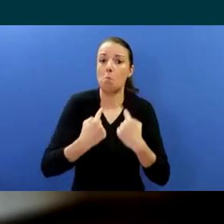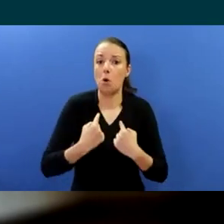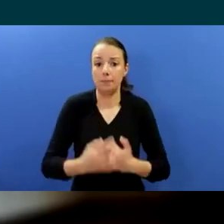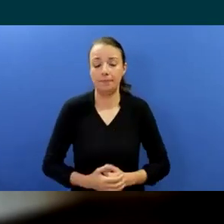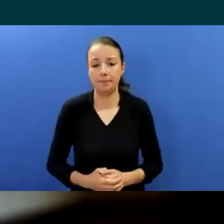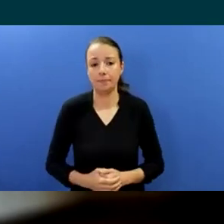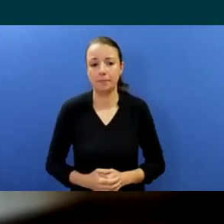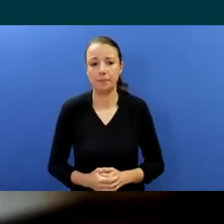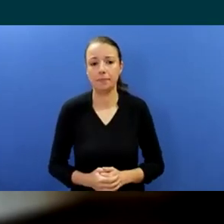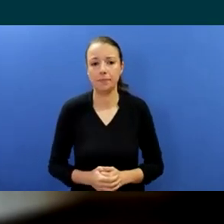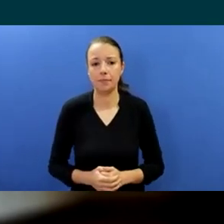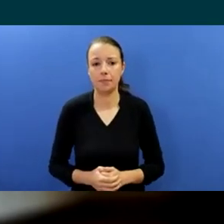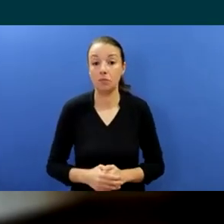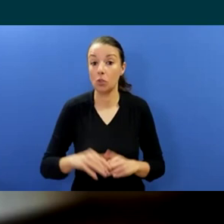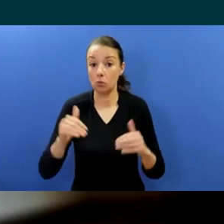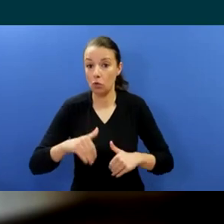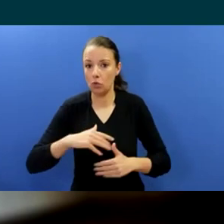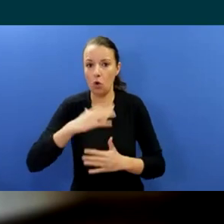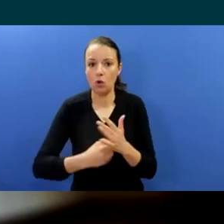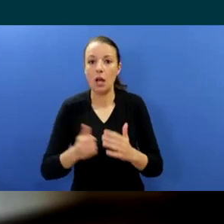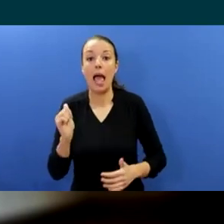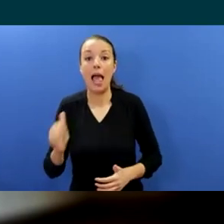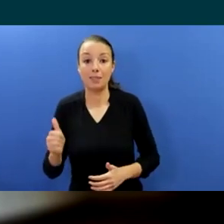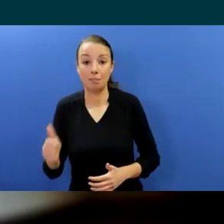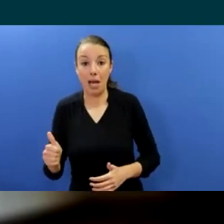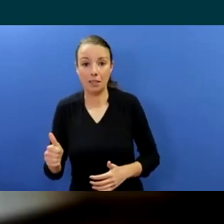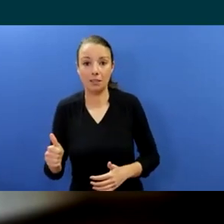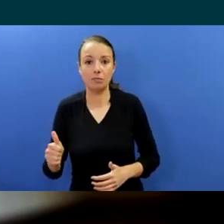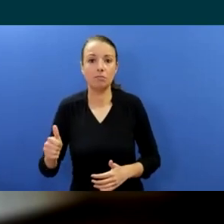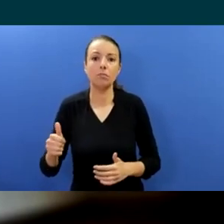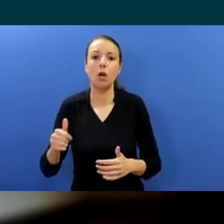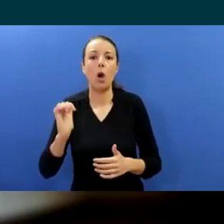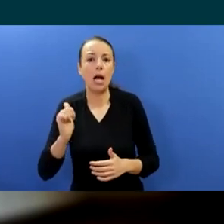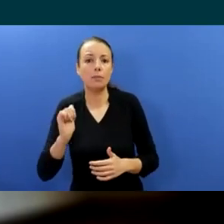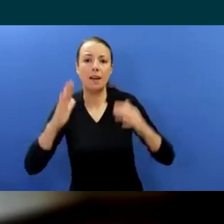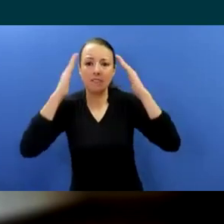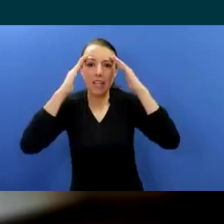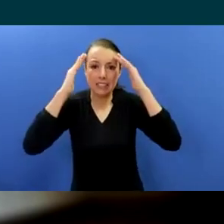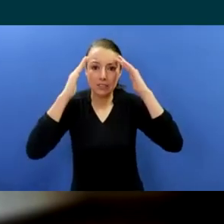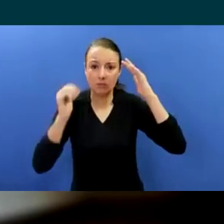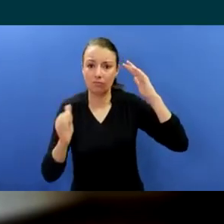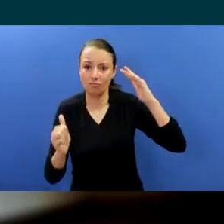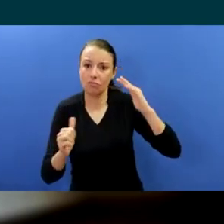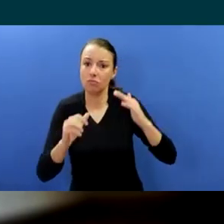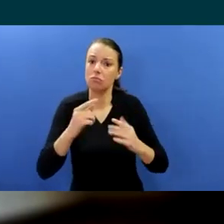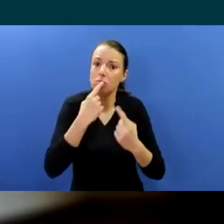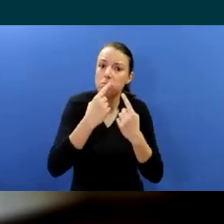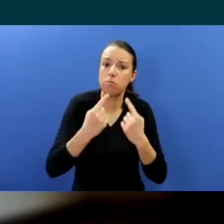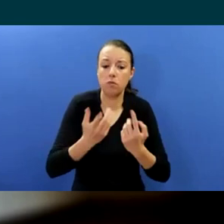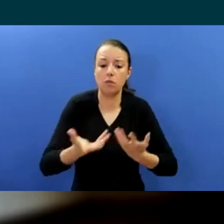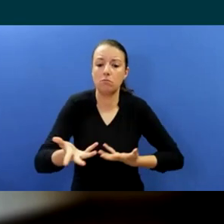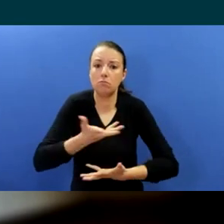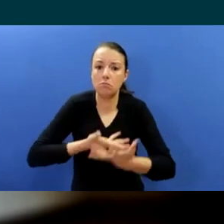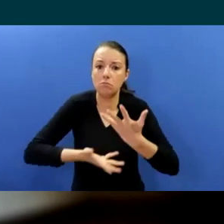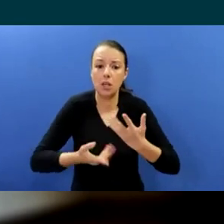expertise usage that I talked about before to better your projects. And this is actually a very